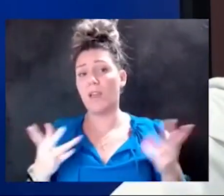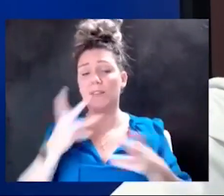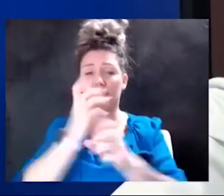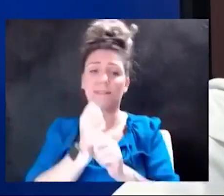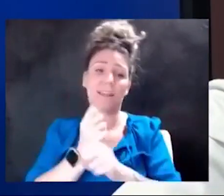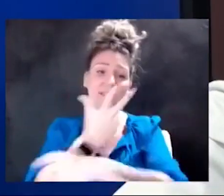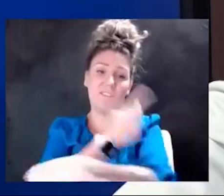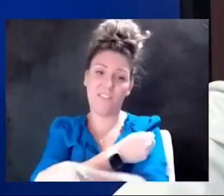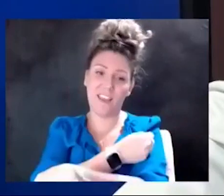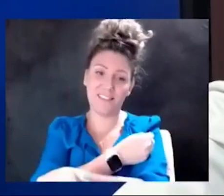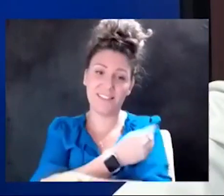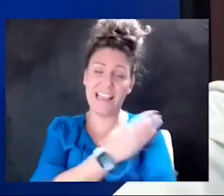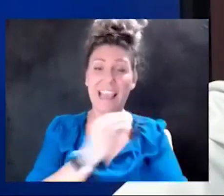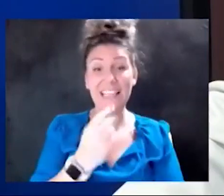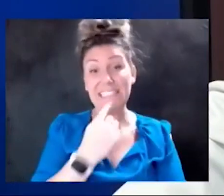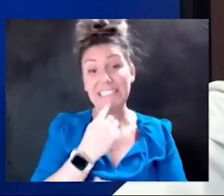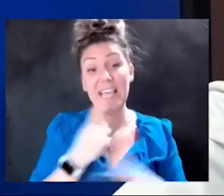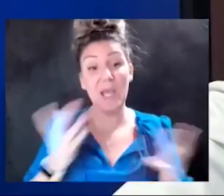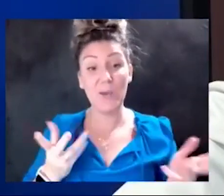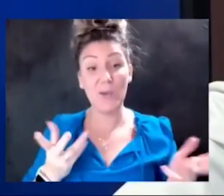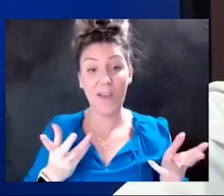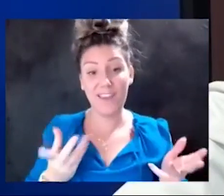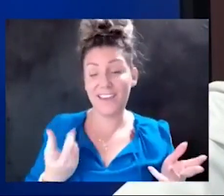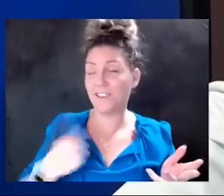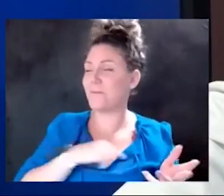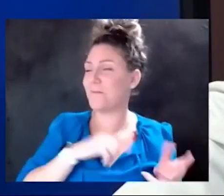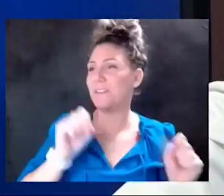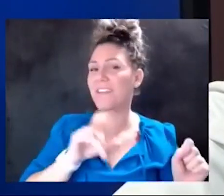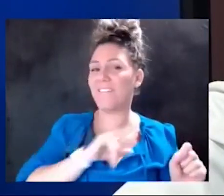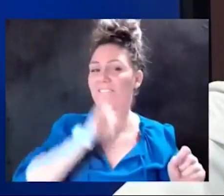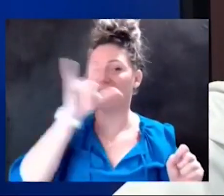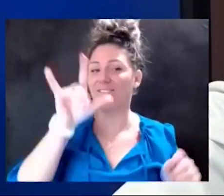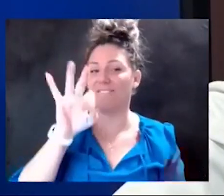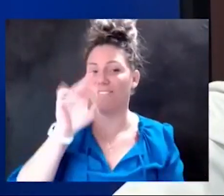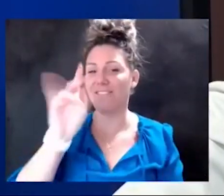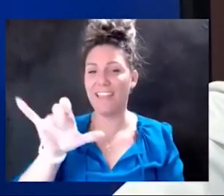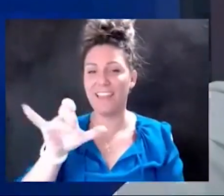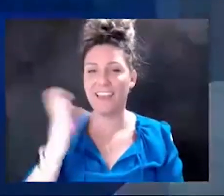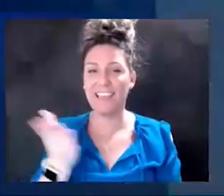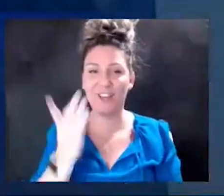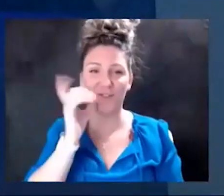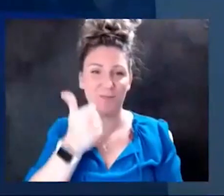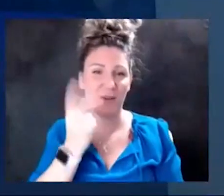then you can say, let's fly. We're here tomorrow. We'll see you then.